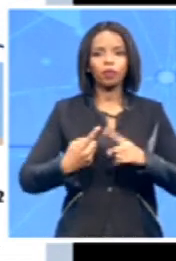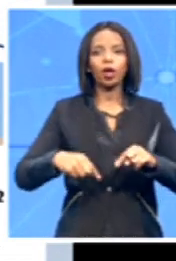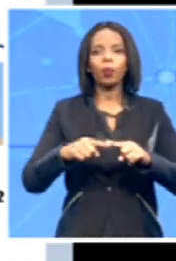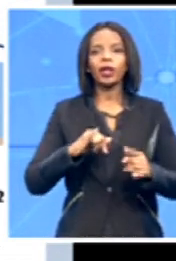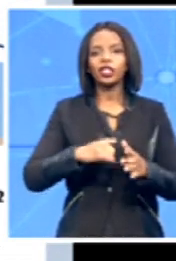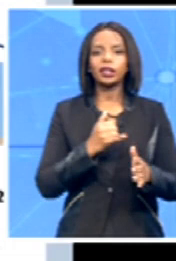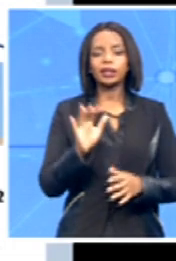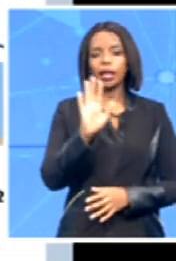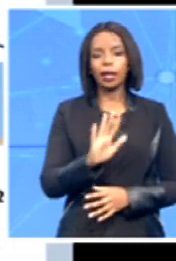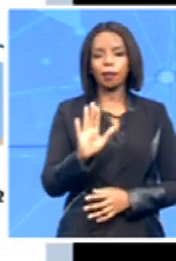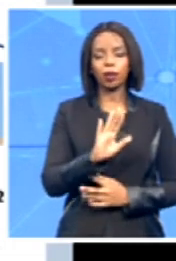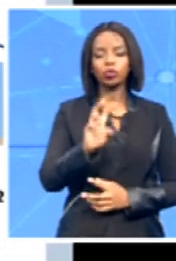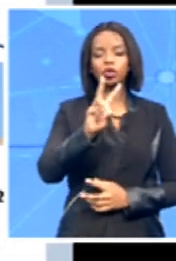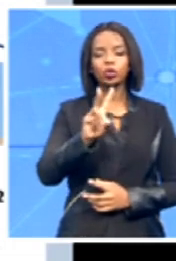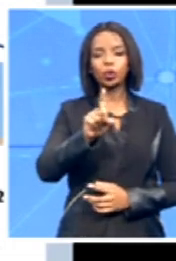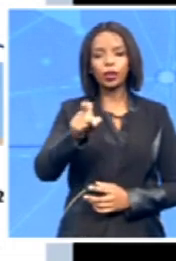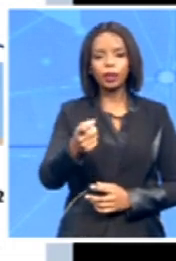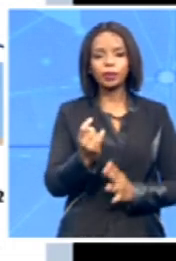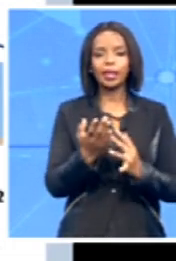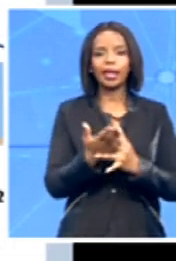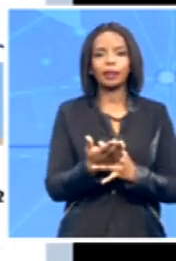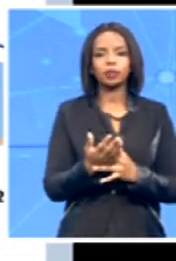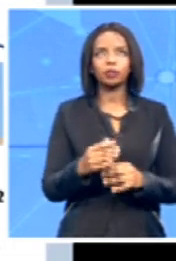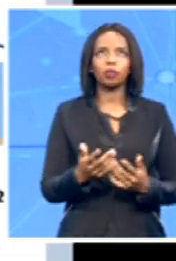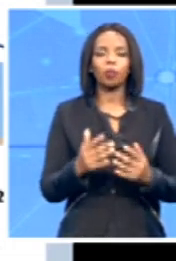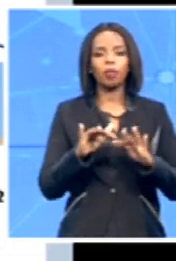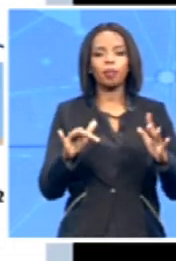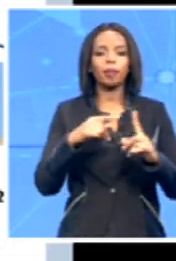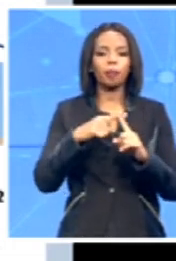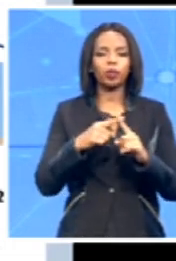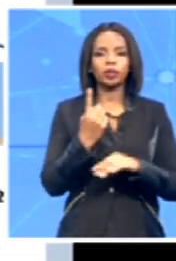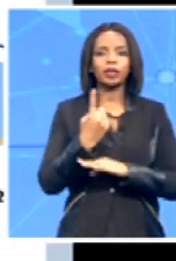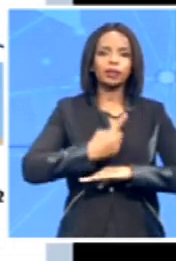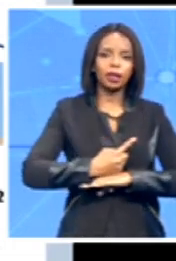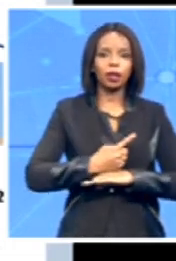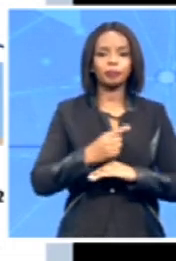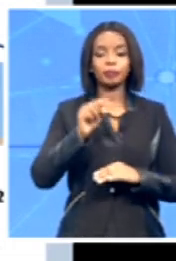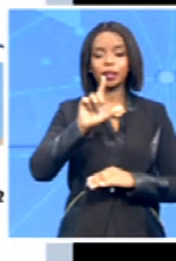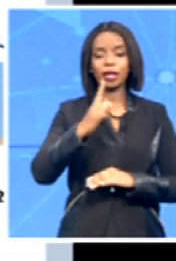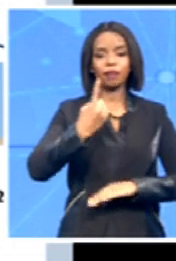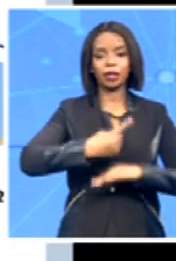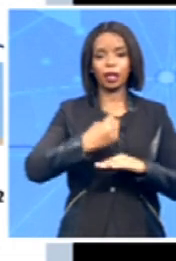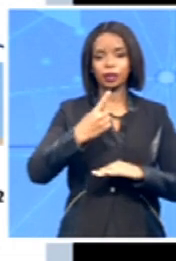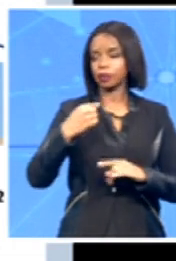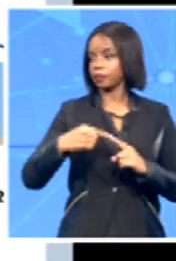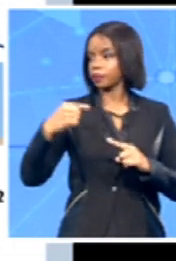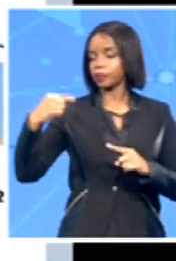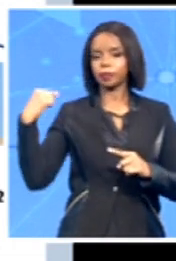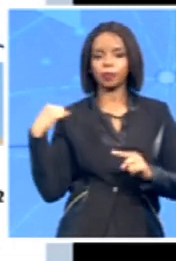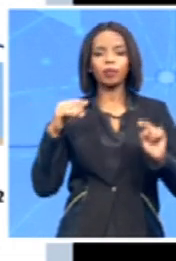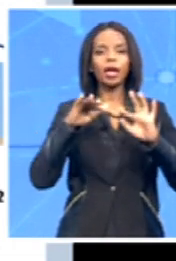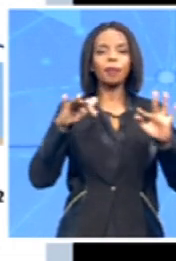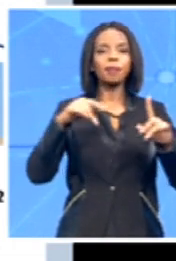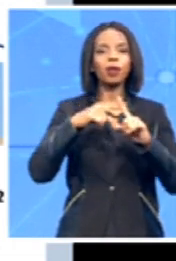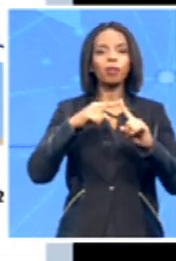day over the last 7 days average. Smear positivity has come down to 40%. And then also